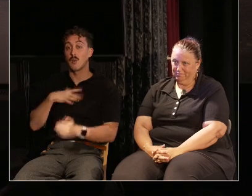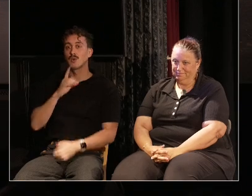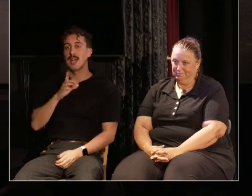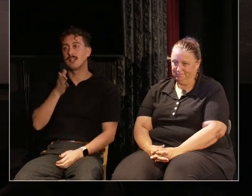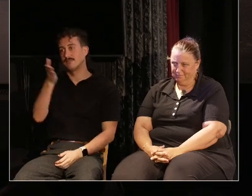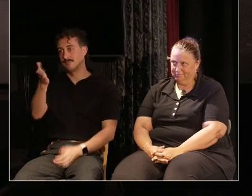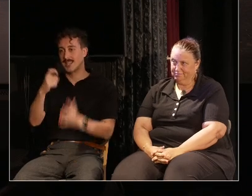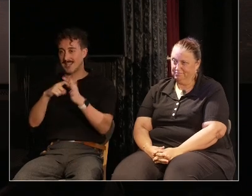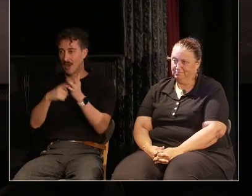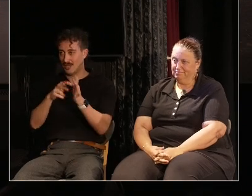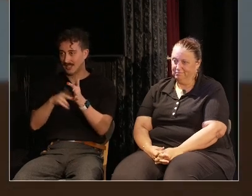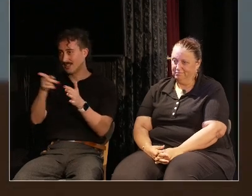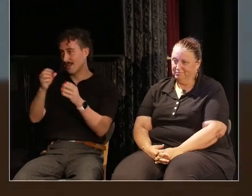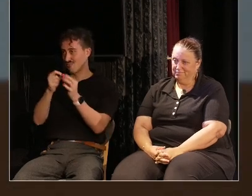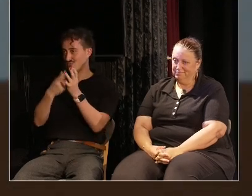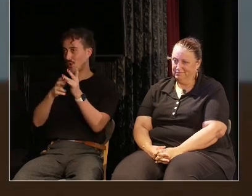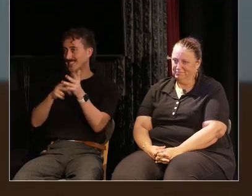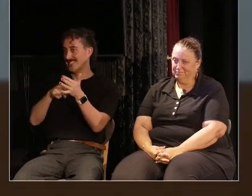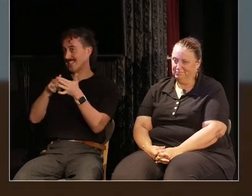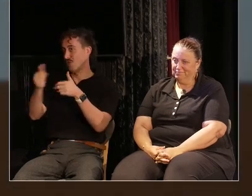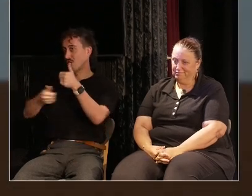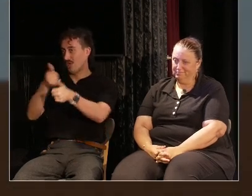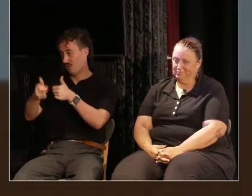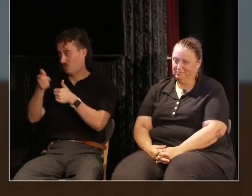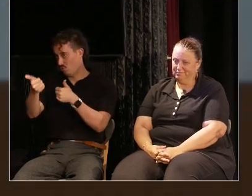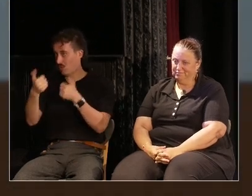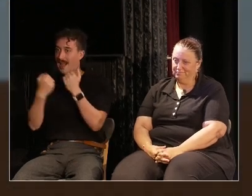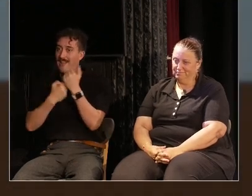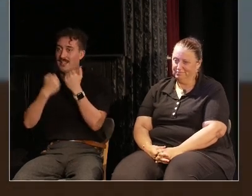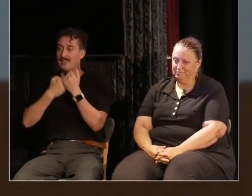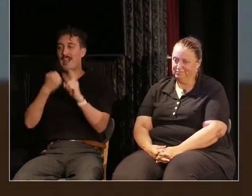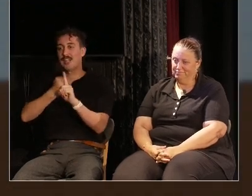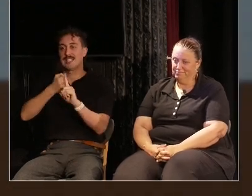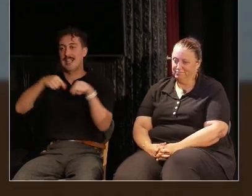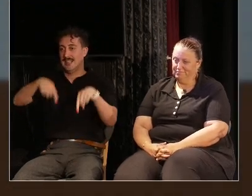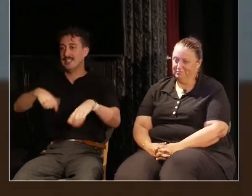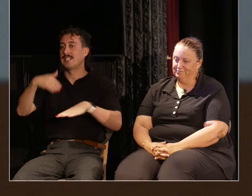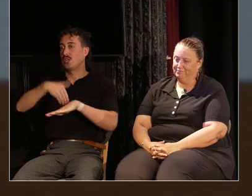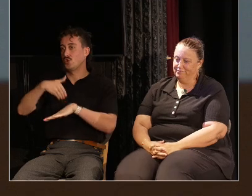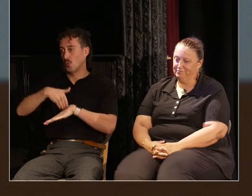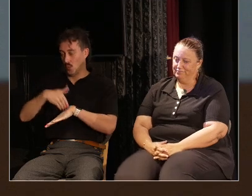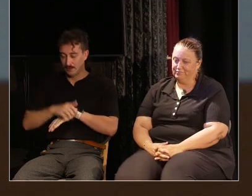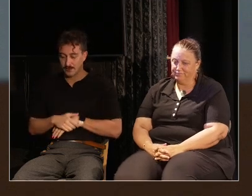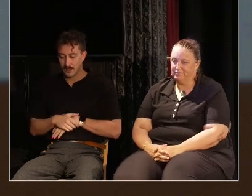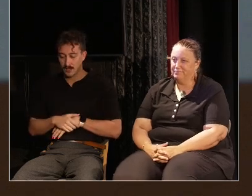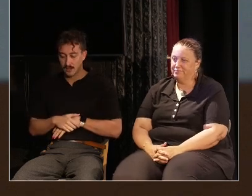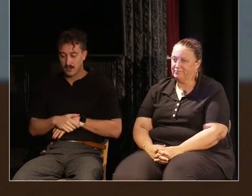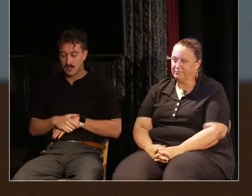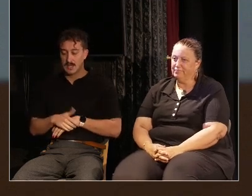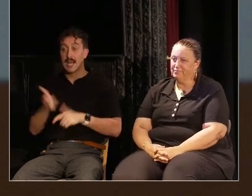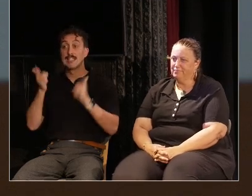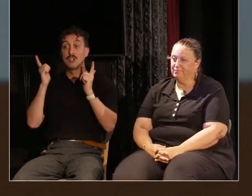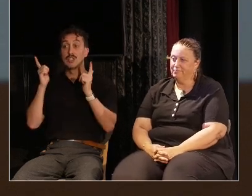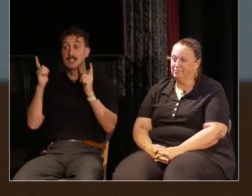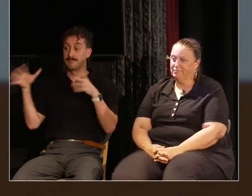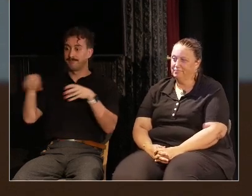congratulations. You've been a great advocate on this issue, and it is an issue of fairness. There have been teachers who are members of the Liberal